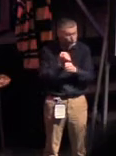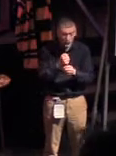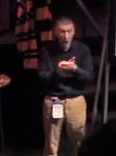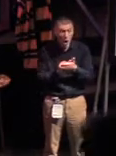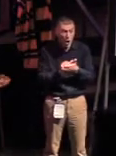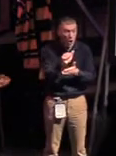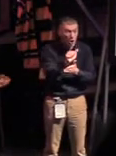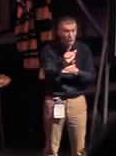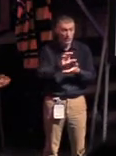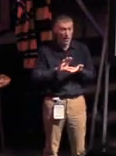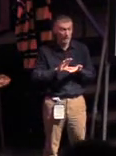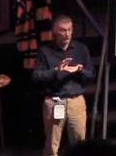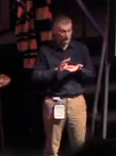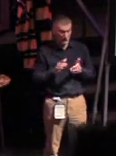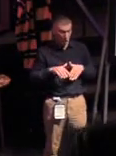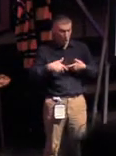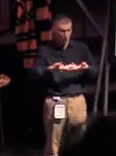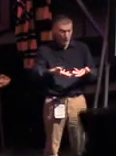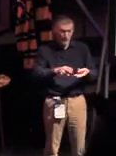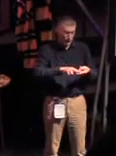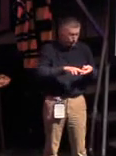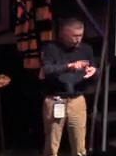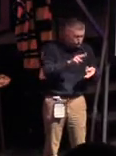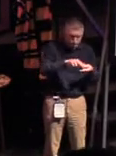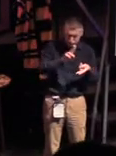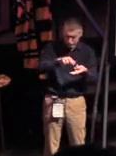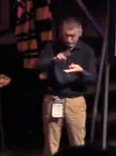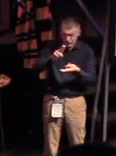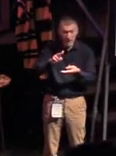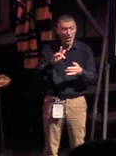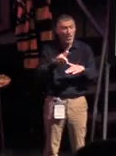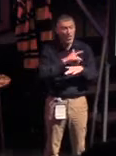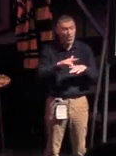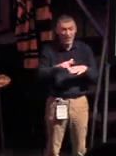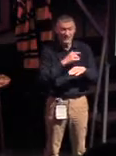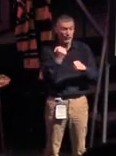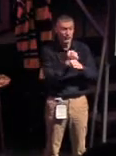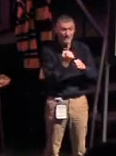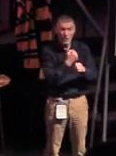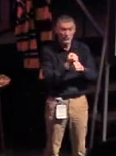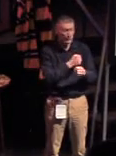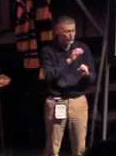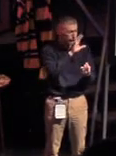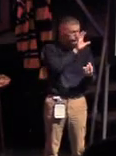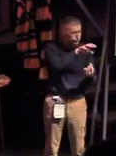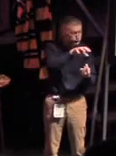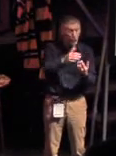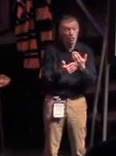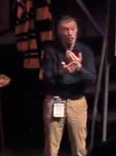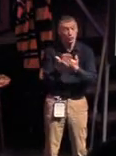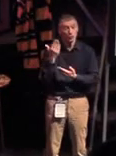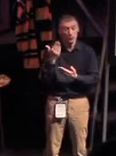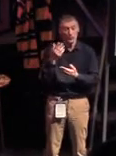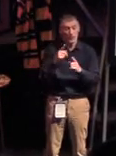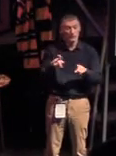cultural offers. The theatres have been refurbished, a new music venue where we